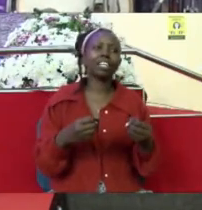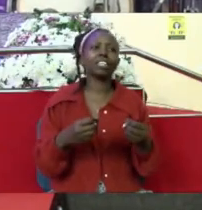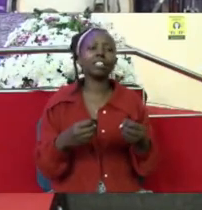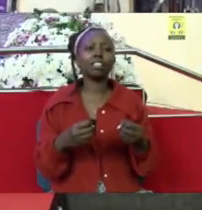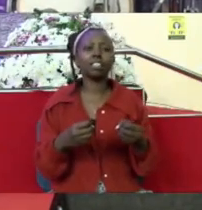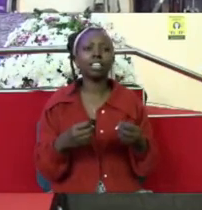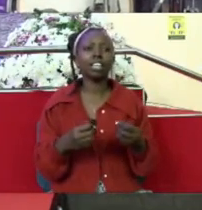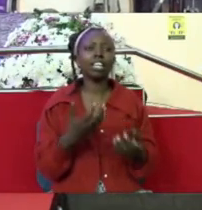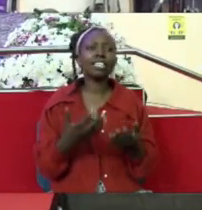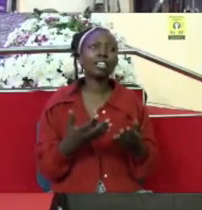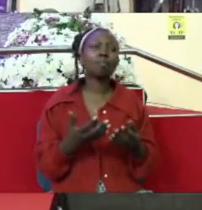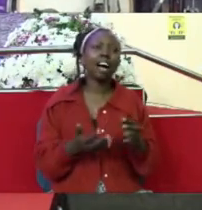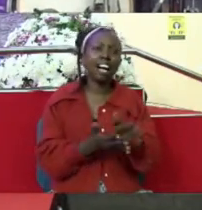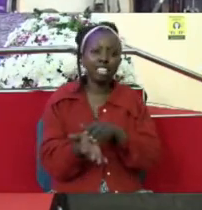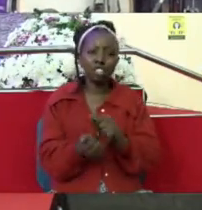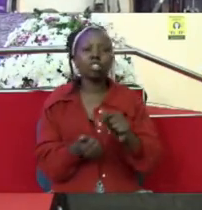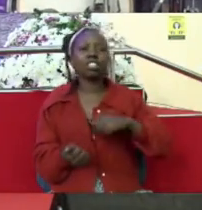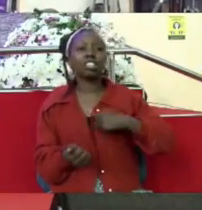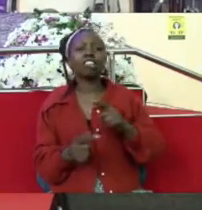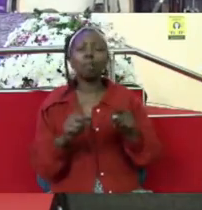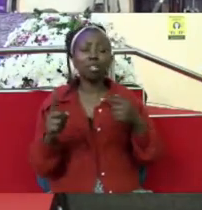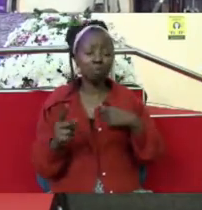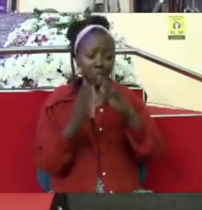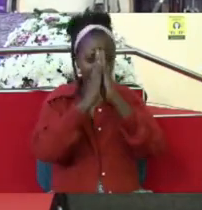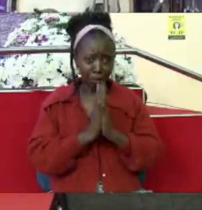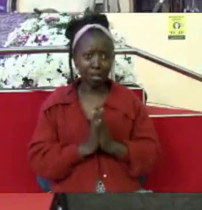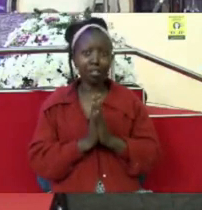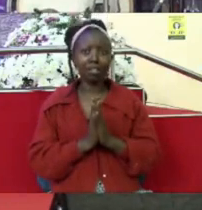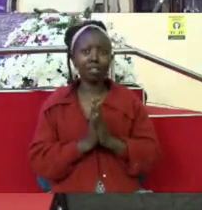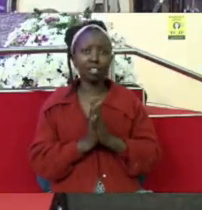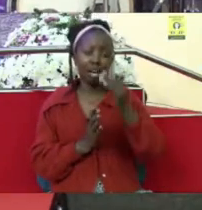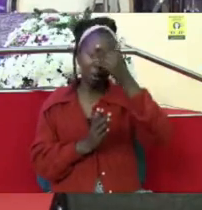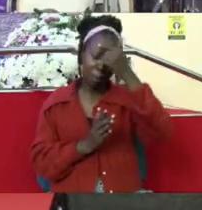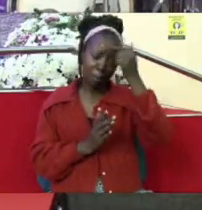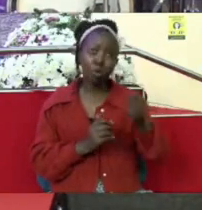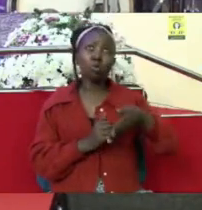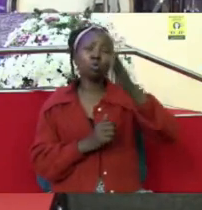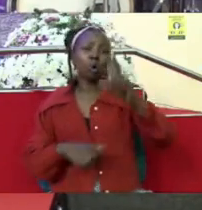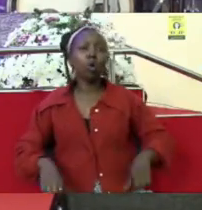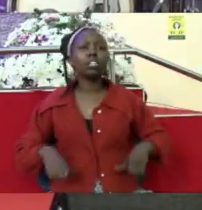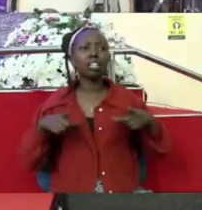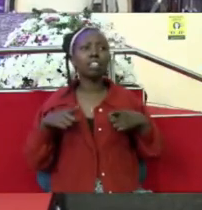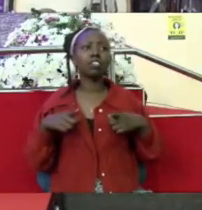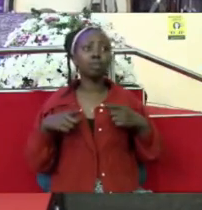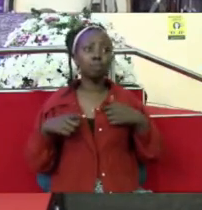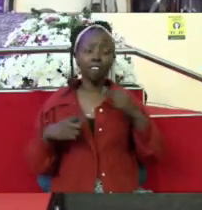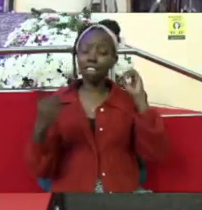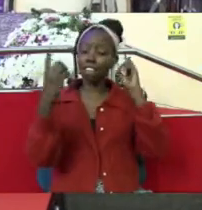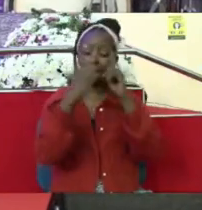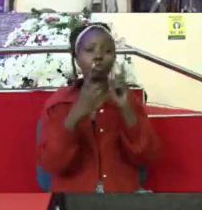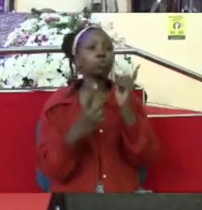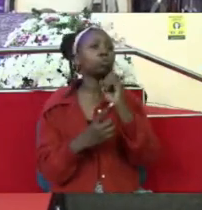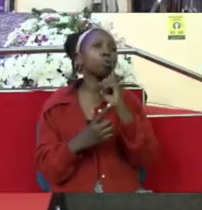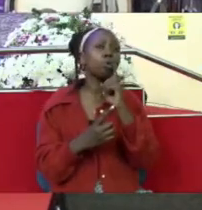they crush. Ama wanapasuka. But I pray to the Lord. Lakini naomba kwa Mungu. Because he lives. Kwa sababu yuishi. I can face tomorrow. Nitaona